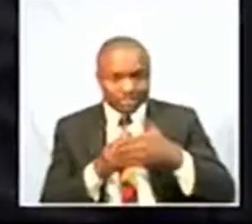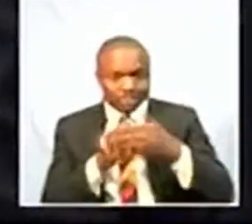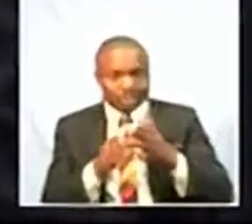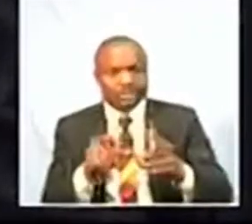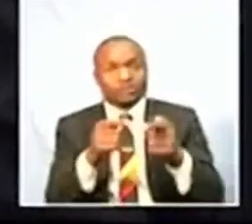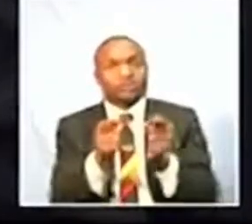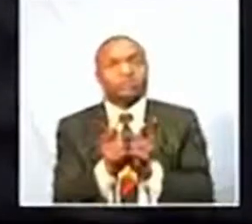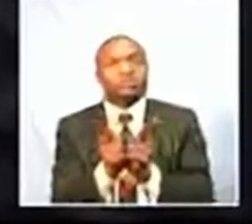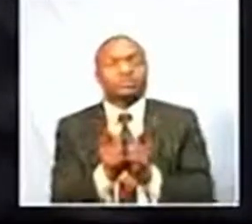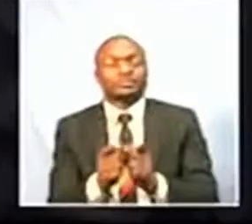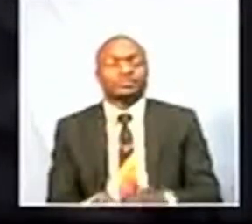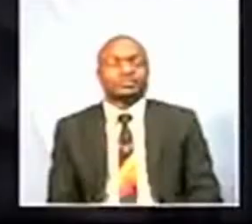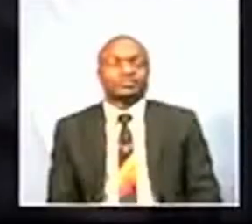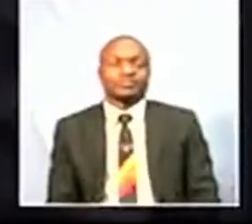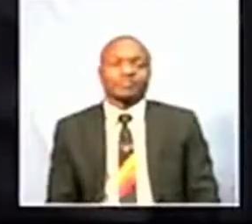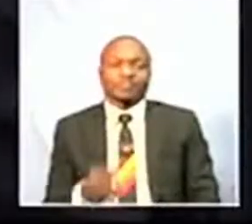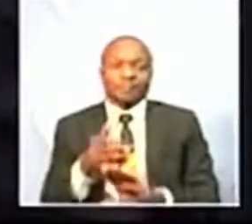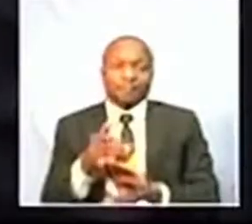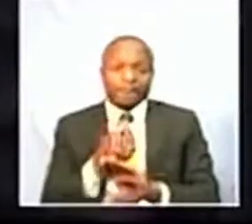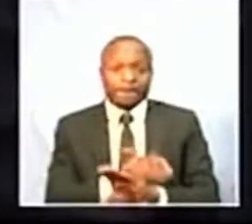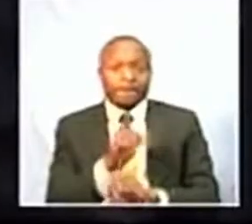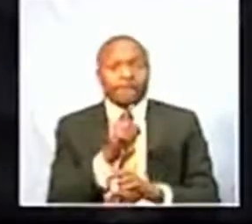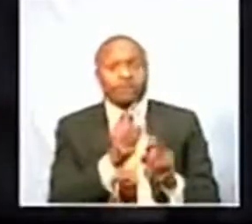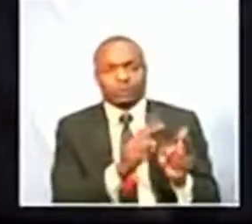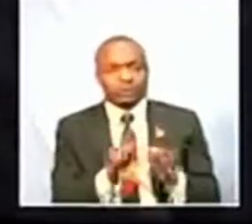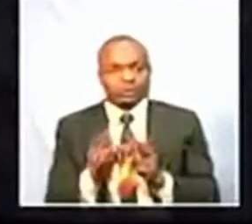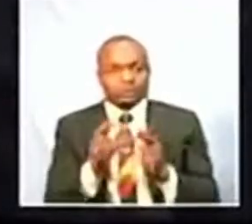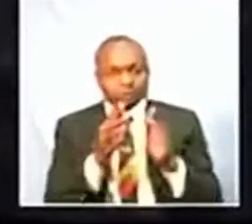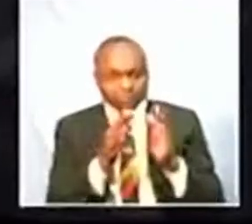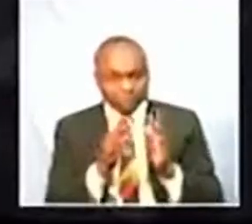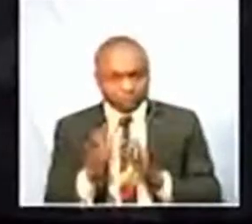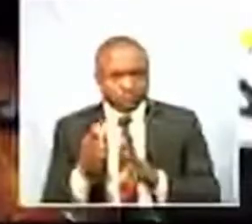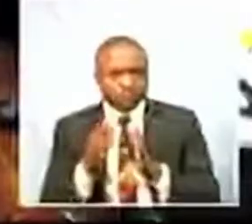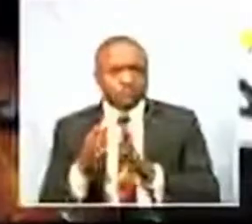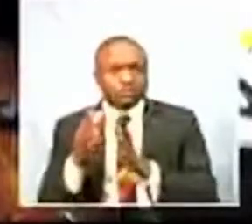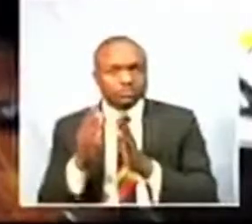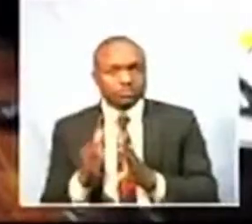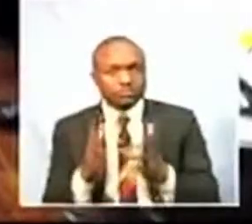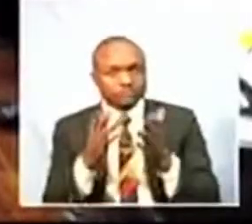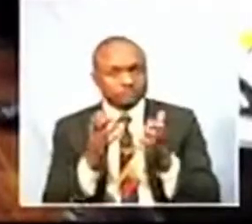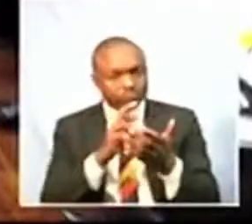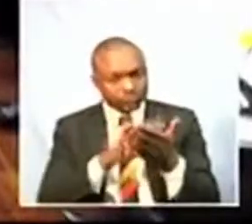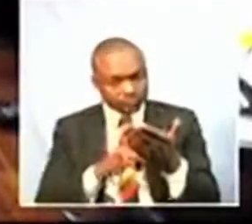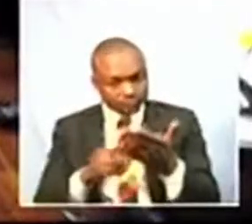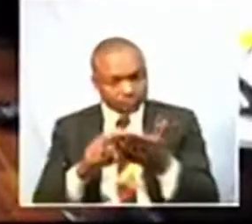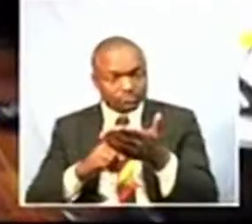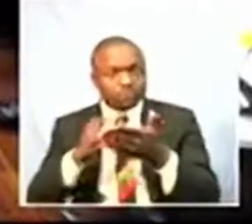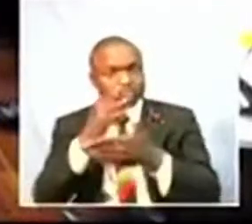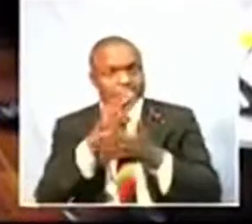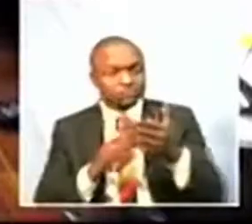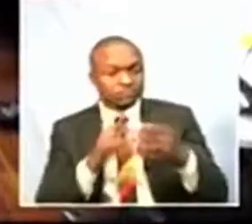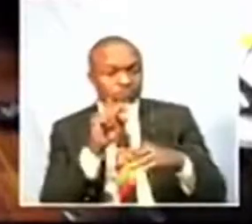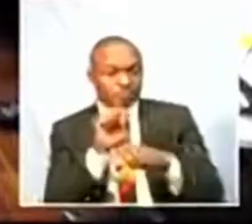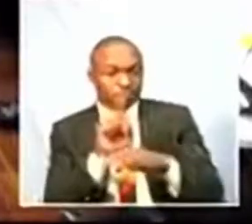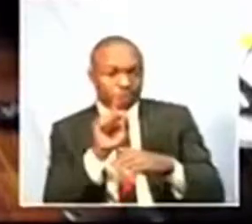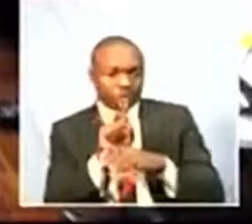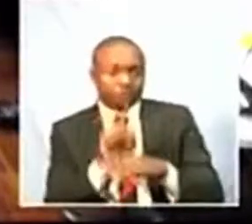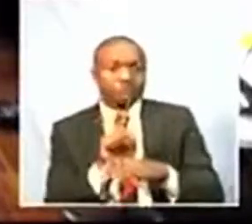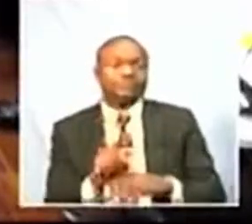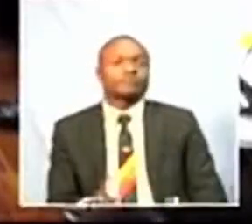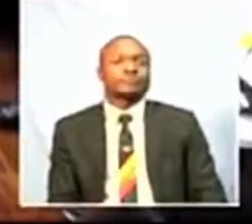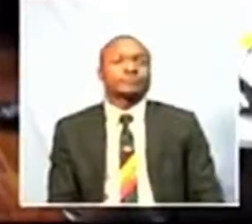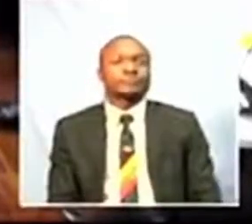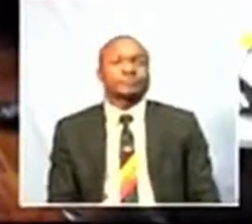Thank you, Chair. Before you respond, Planner, I want just to read some of the projects that have